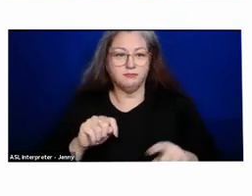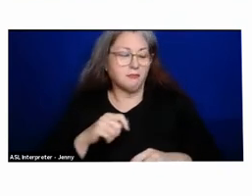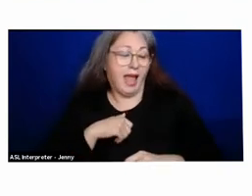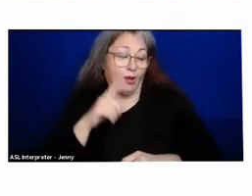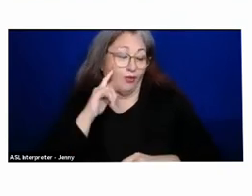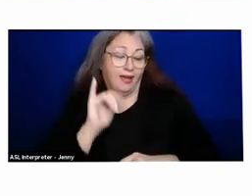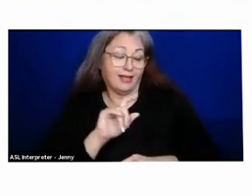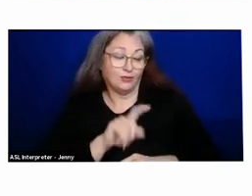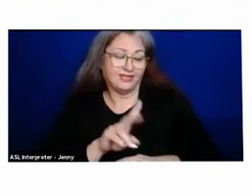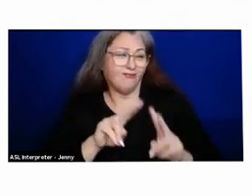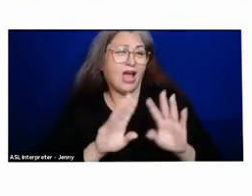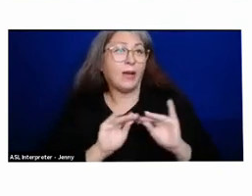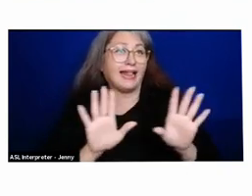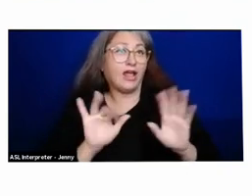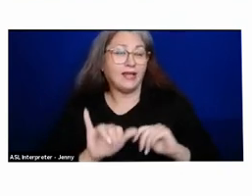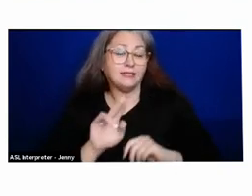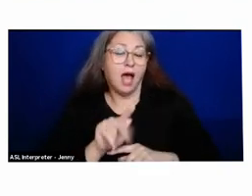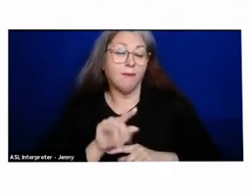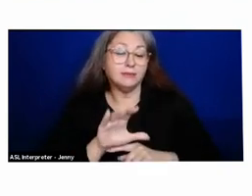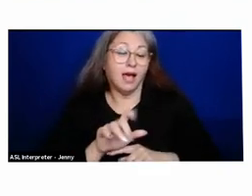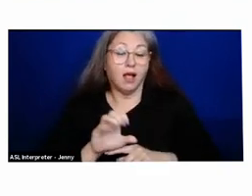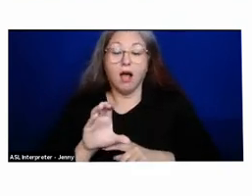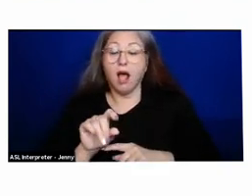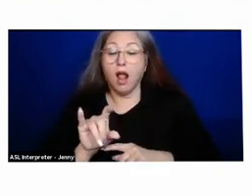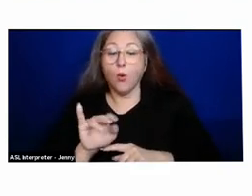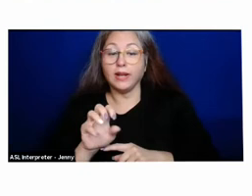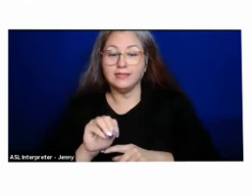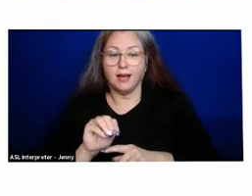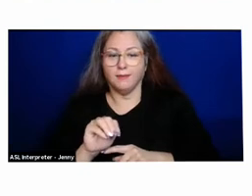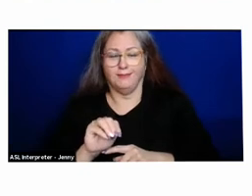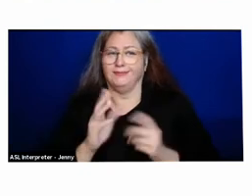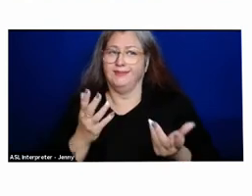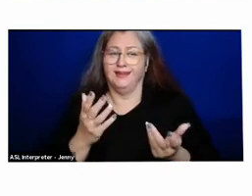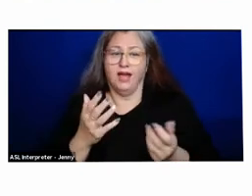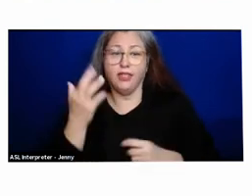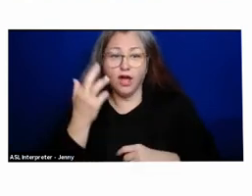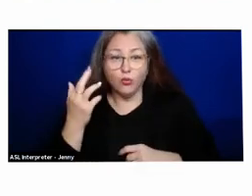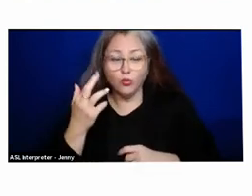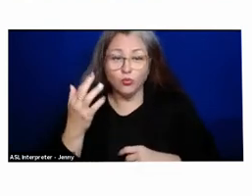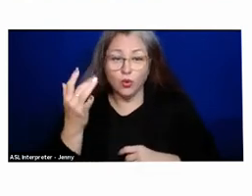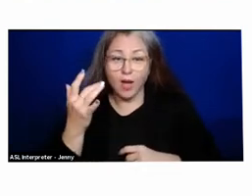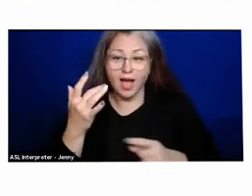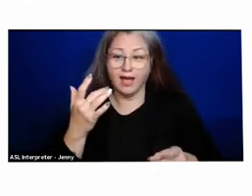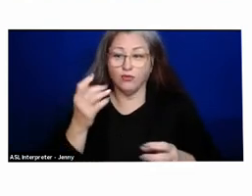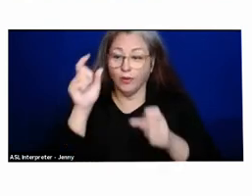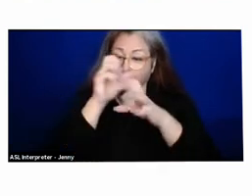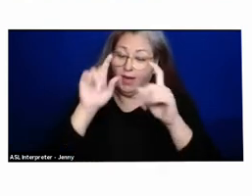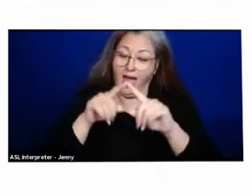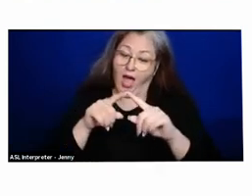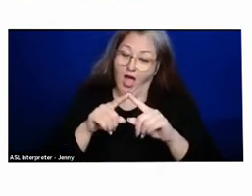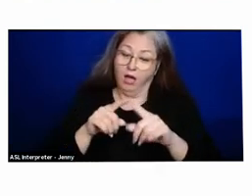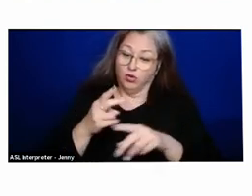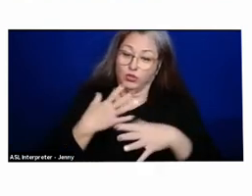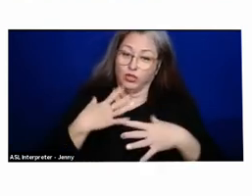I think it's really clear that this is upcycled colonialism, Nikisi. And the reason is because when you think about secondhand clothes,